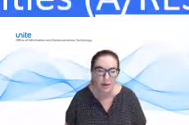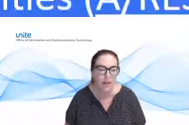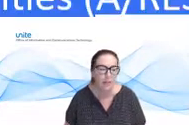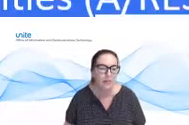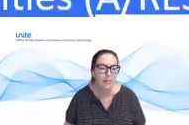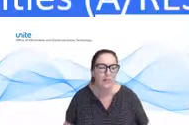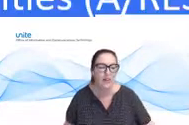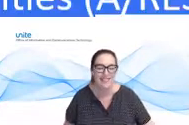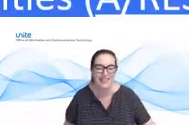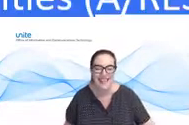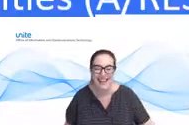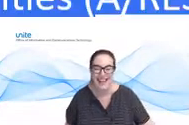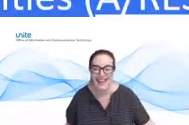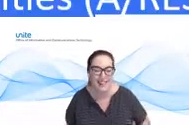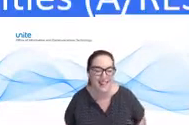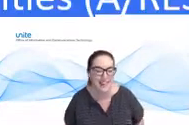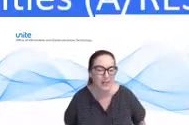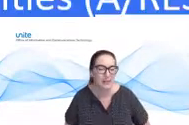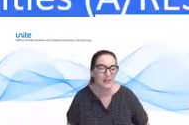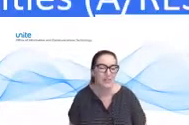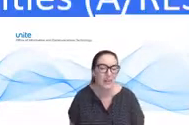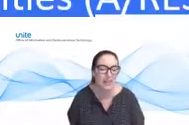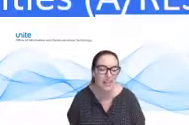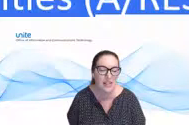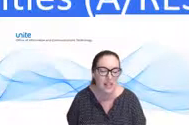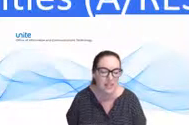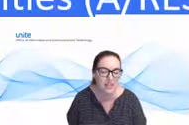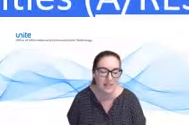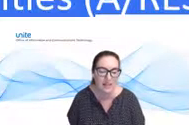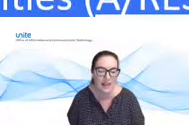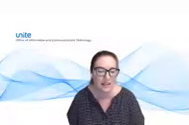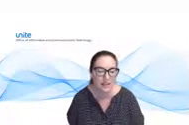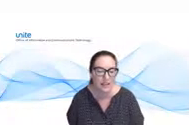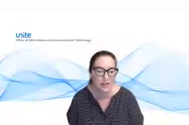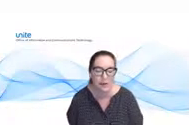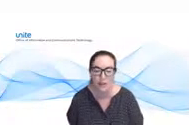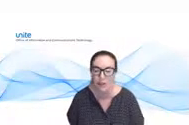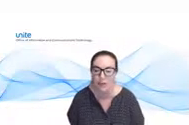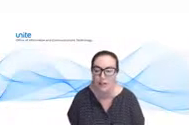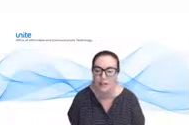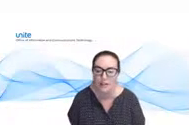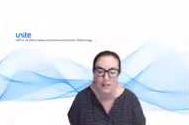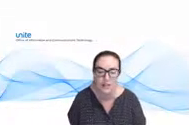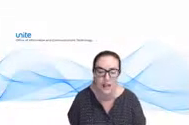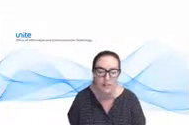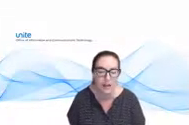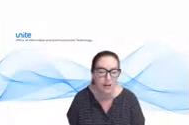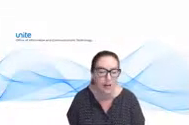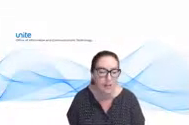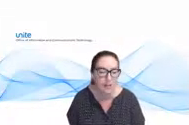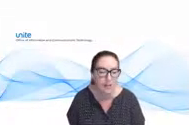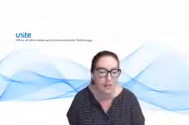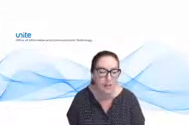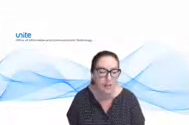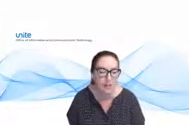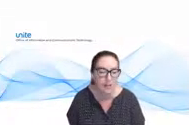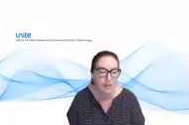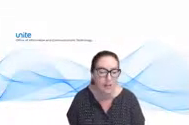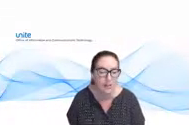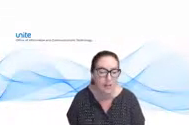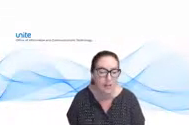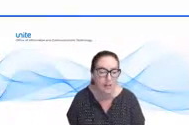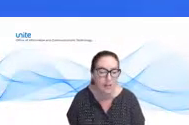I hope you can all hear me very well. And thank you, Luis, for the invitation to speak today and learn from all the good work that's happening across the